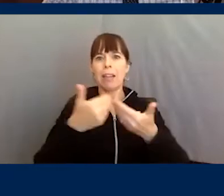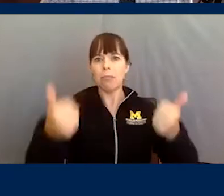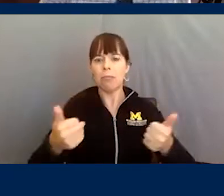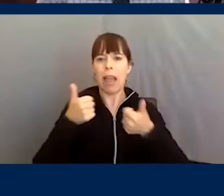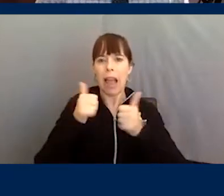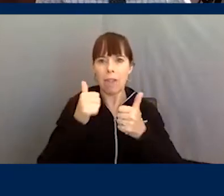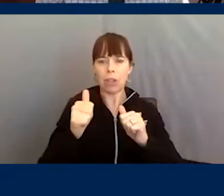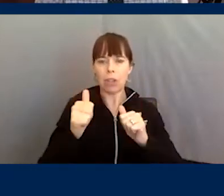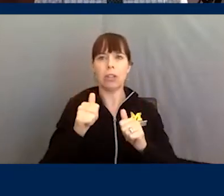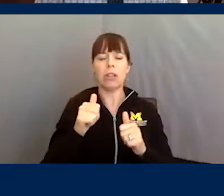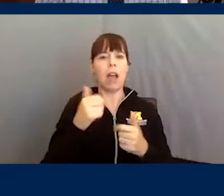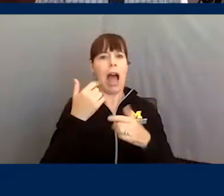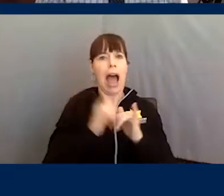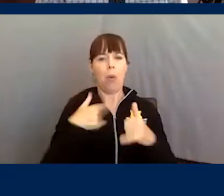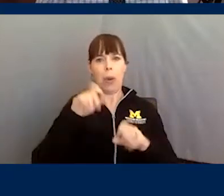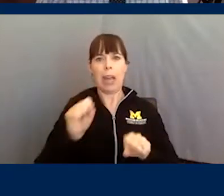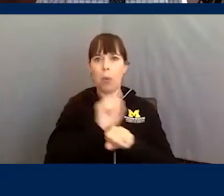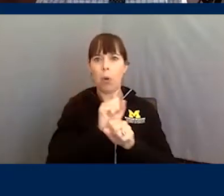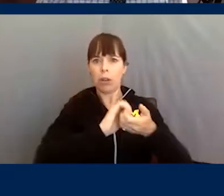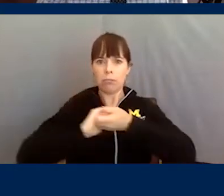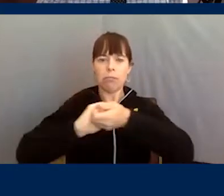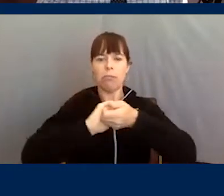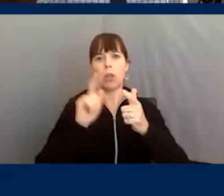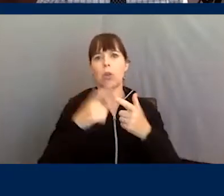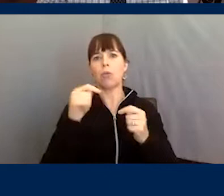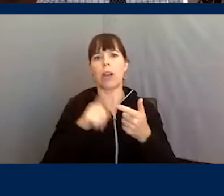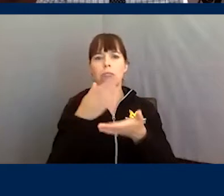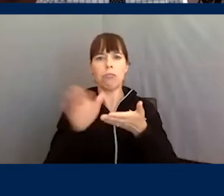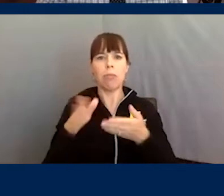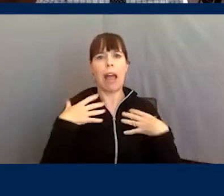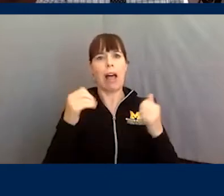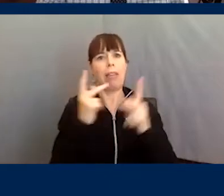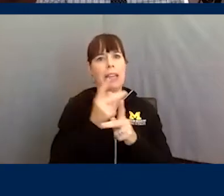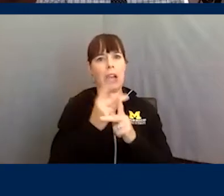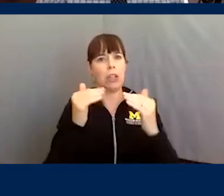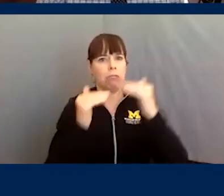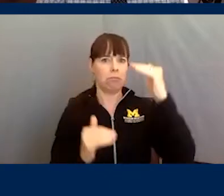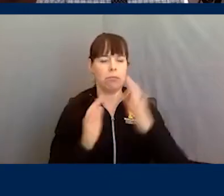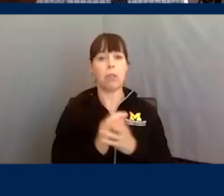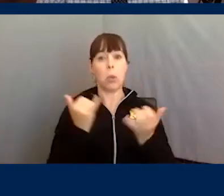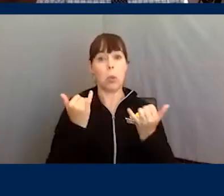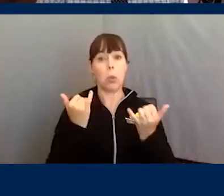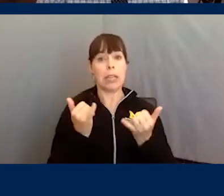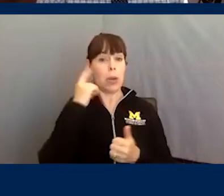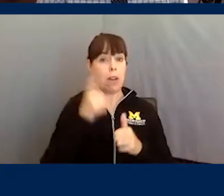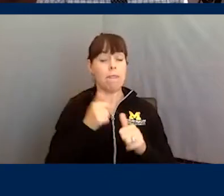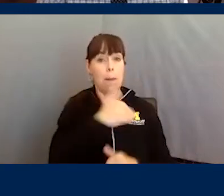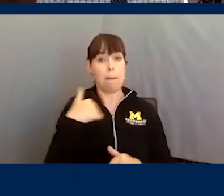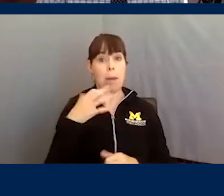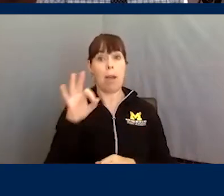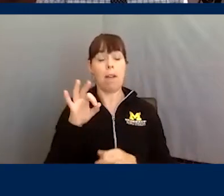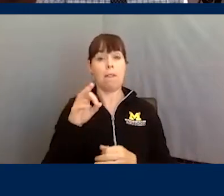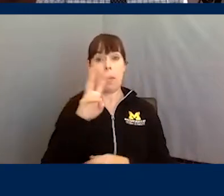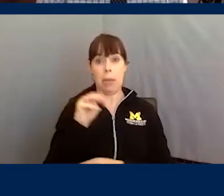can synergistically work together to eliminate healthcare disparities. Today, you will hear from a member of the Michigan